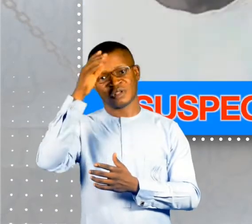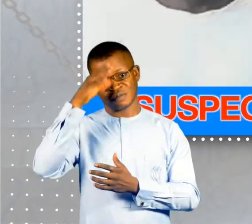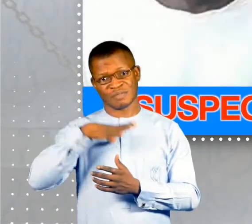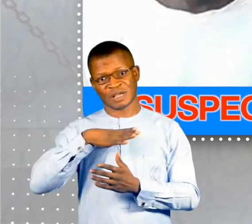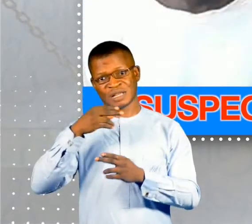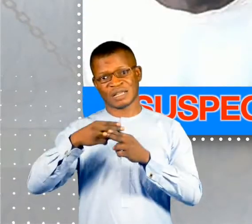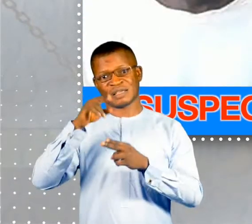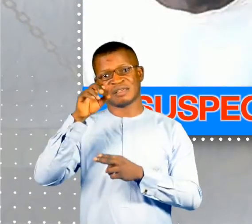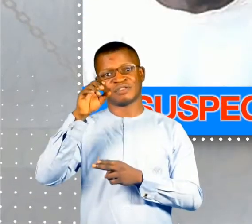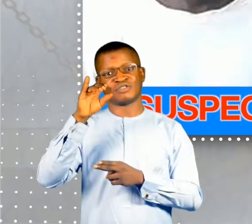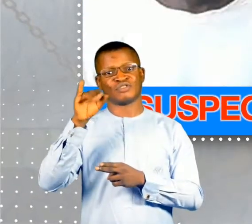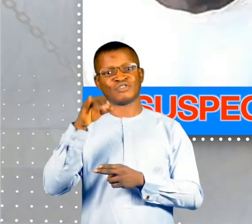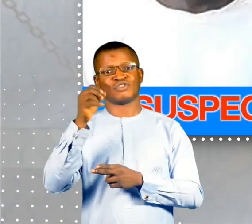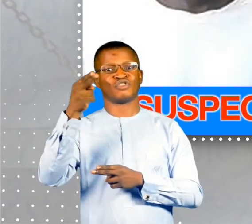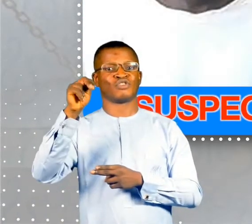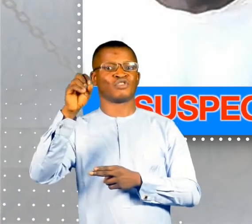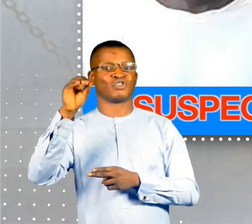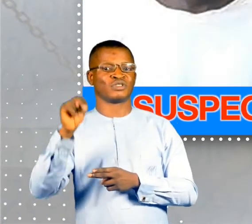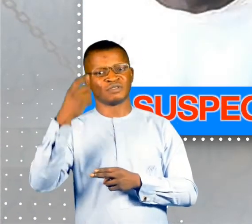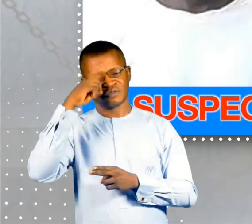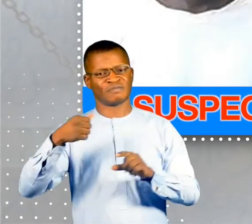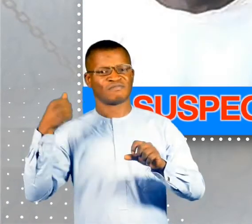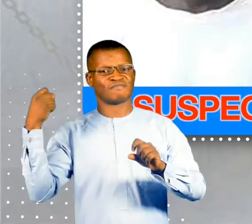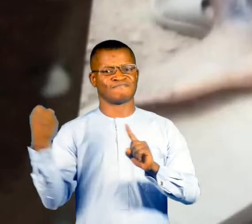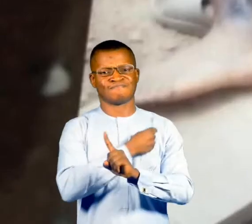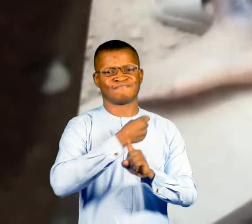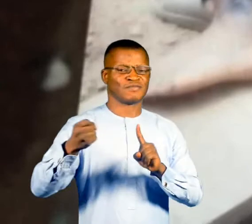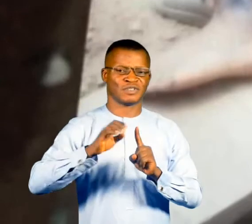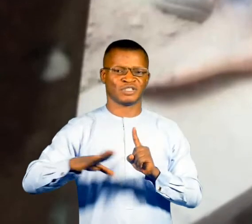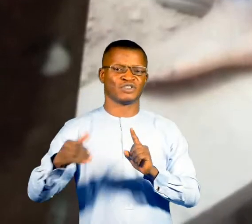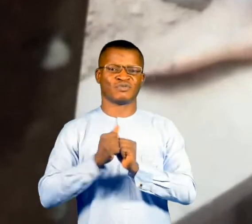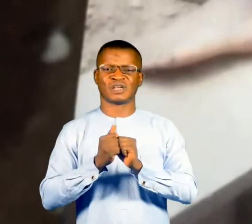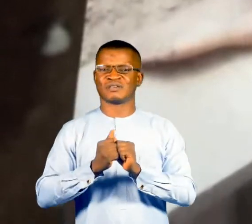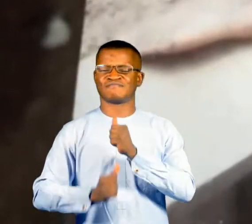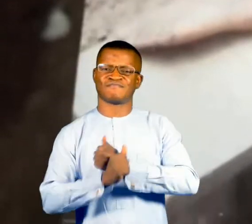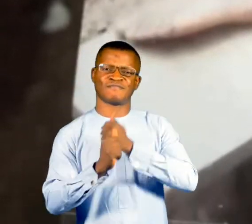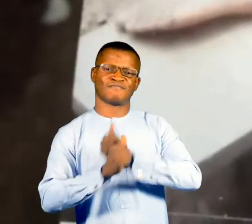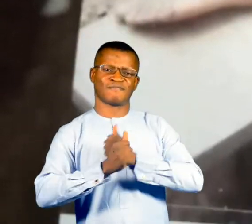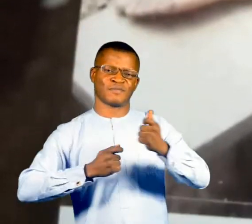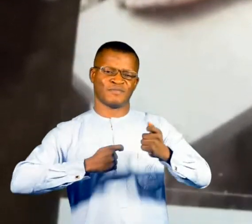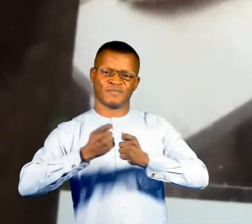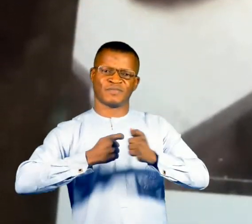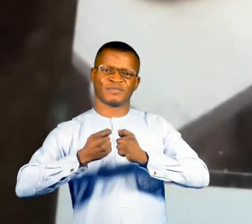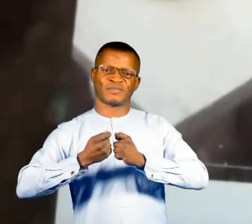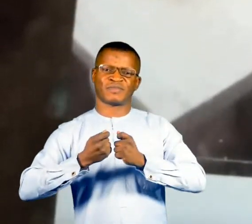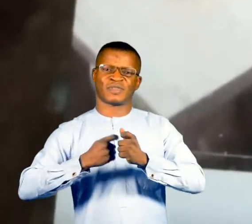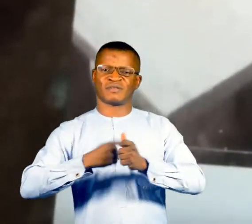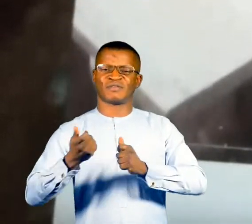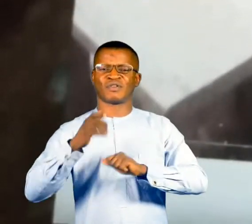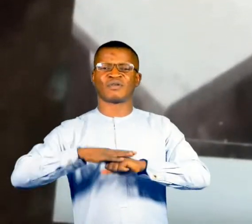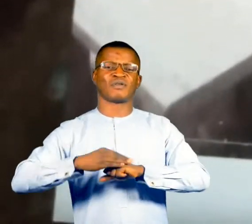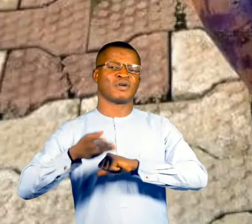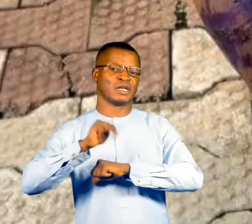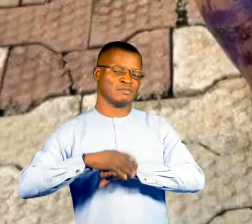as Johnson Mande Achiso for allegedly brutalizing his children with dangerous weapons, thereby inflicting serious injuries